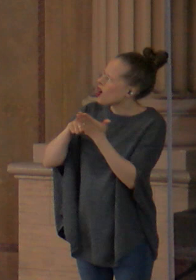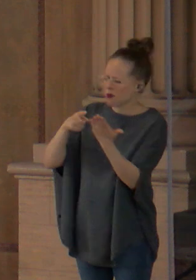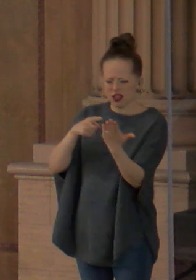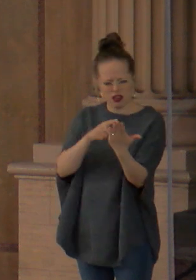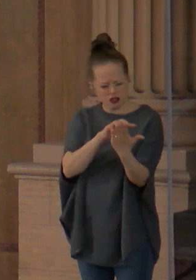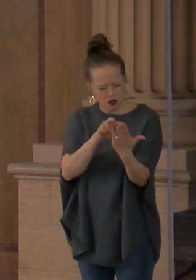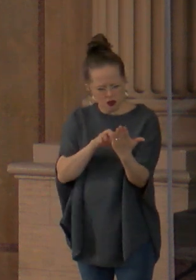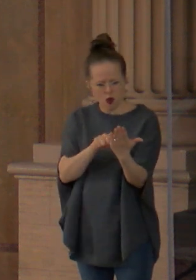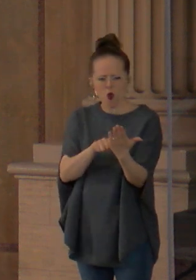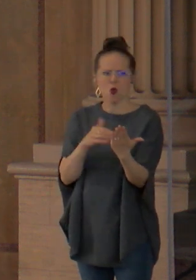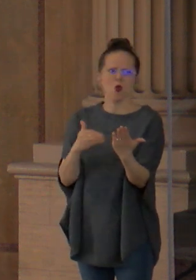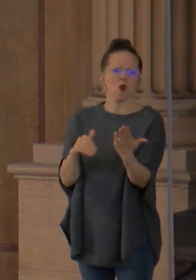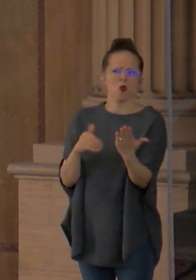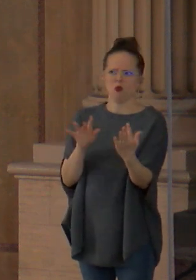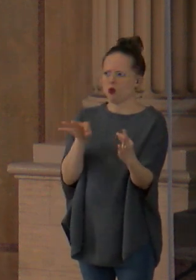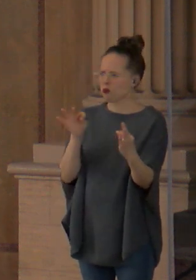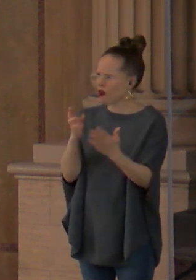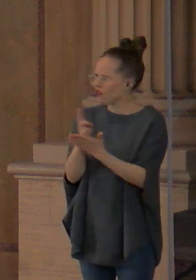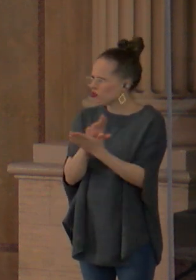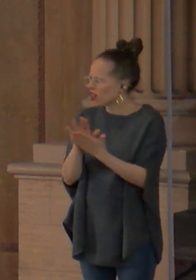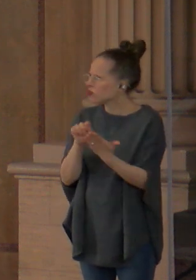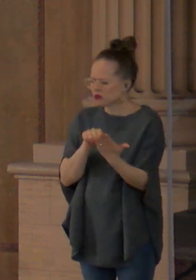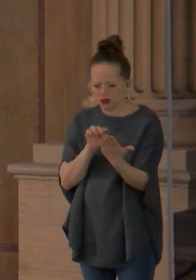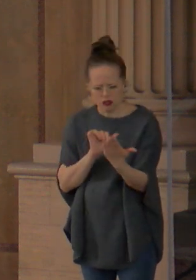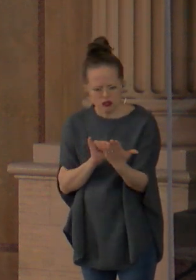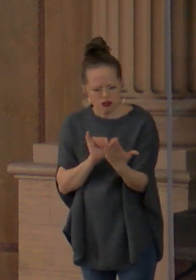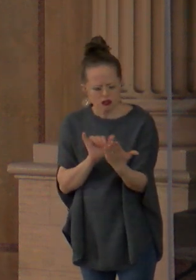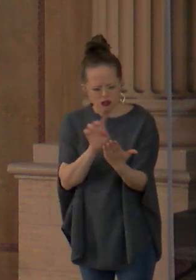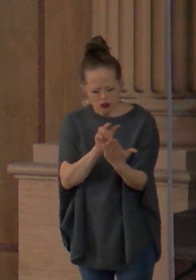he provides it. We need to know what the Bible actually says.